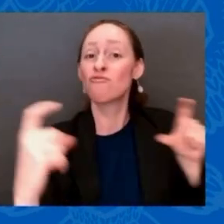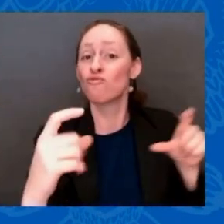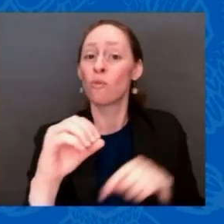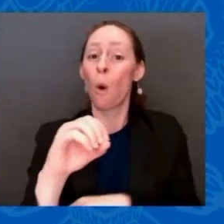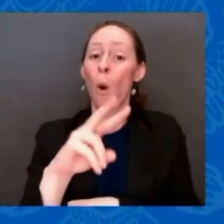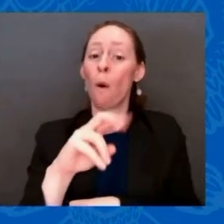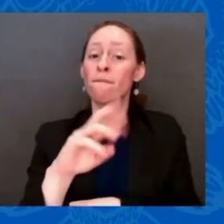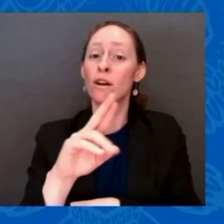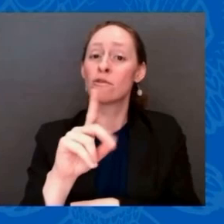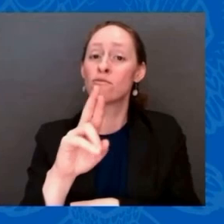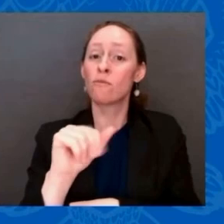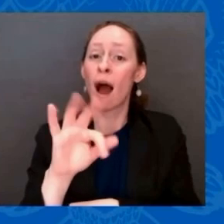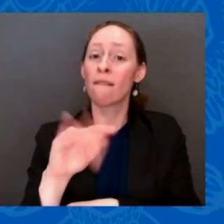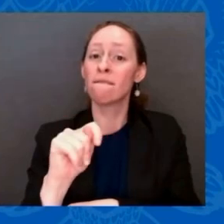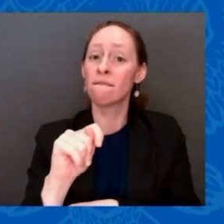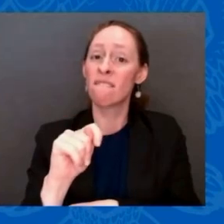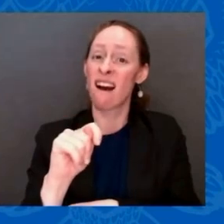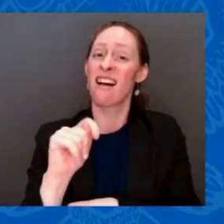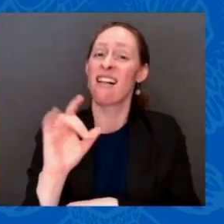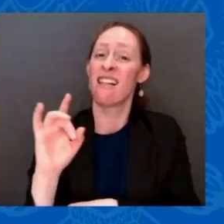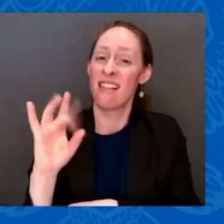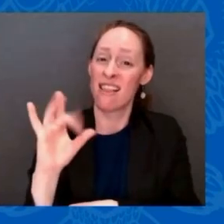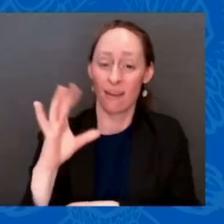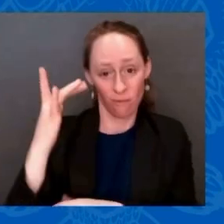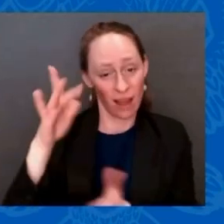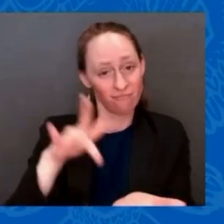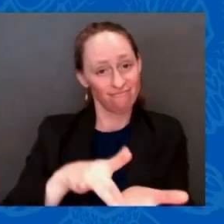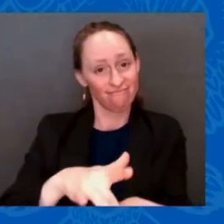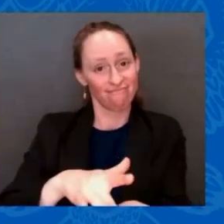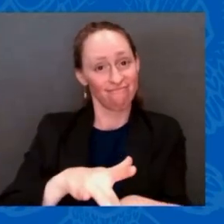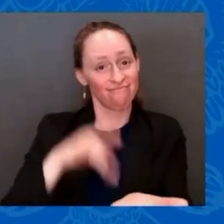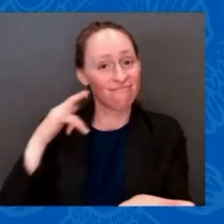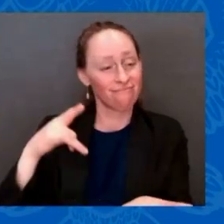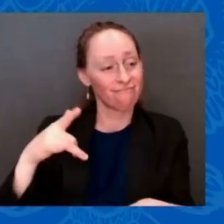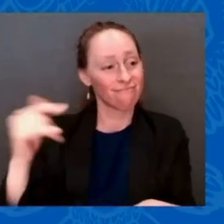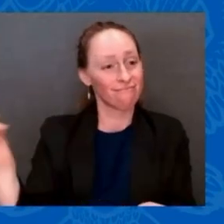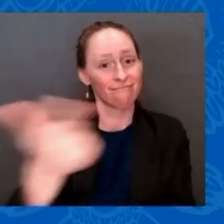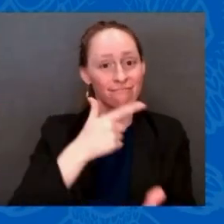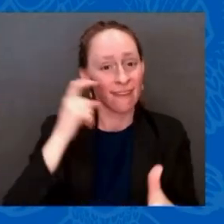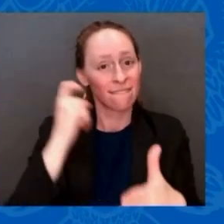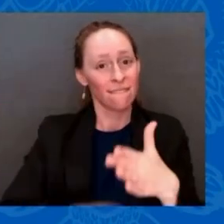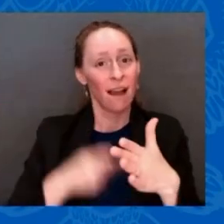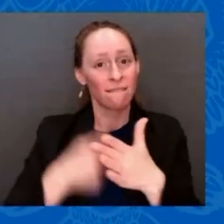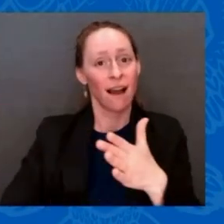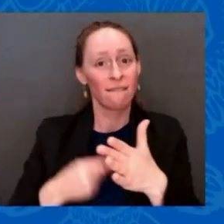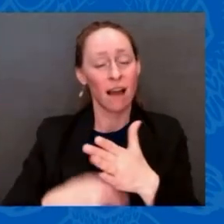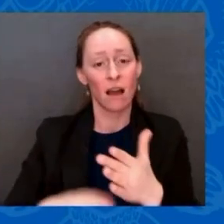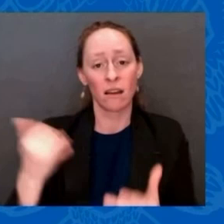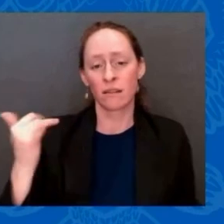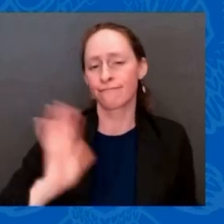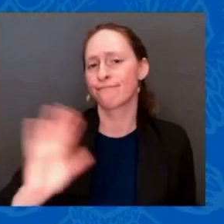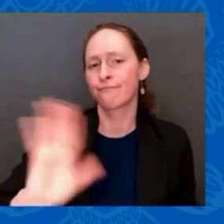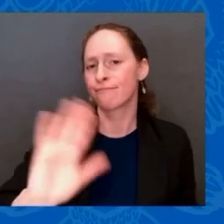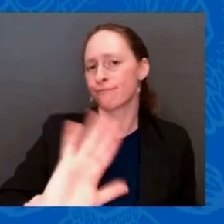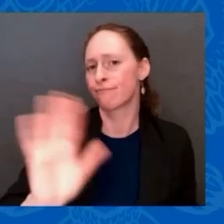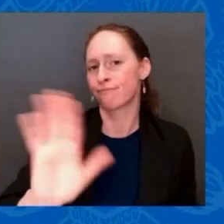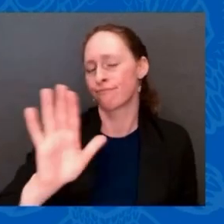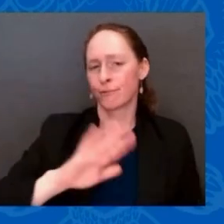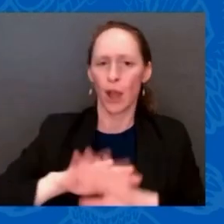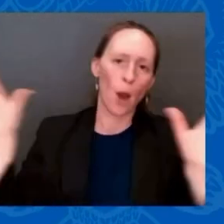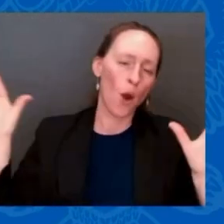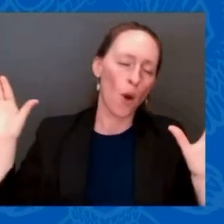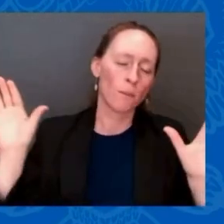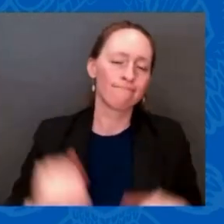we're doing this, doing all this, reducing the deficit at the same time. Just in my first 2 years in